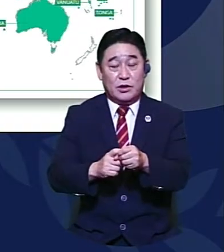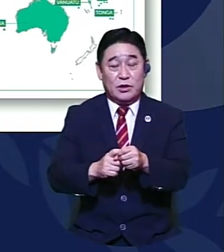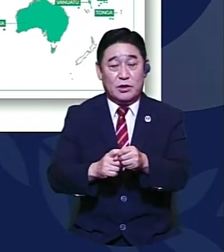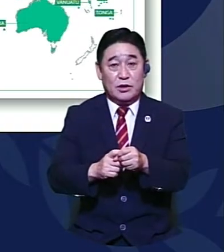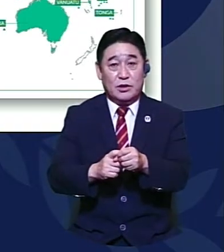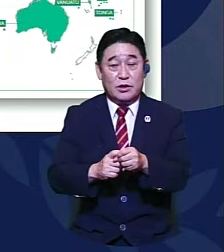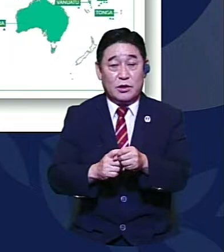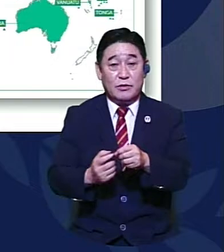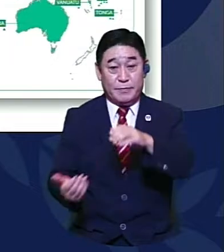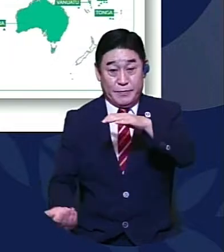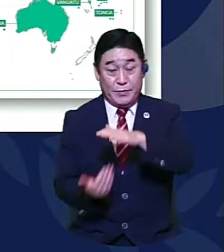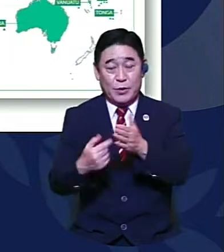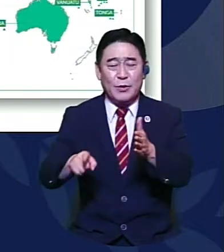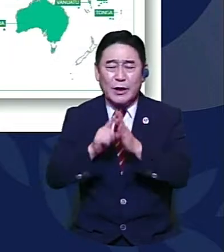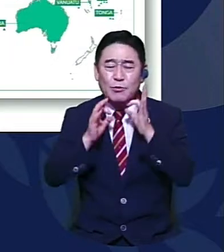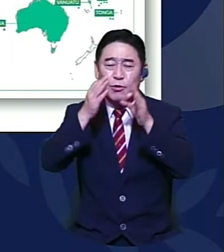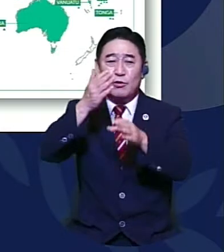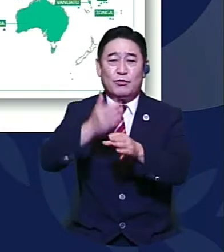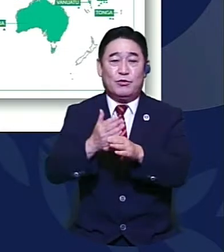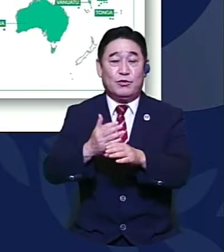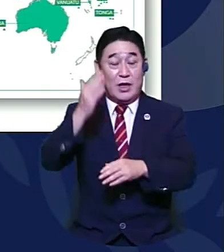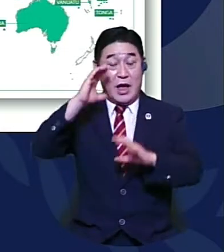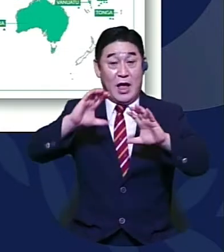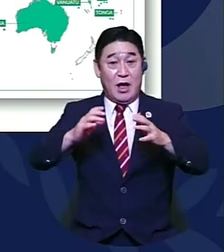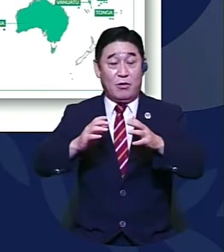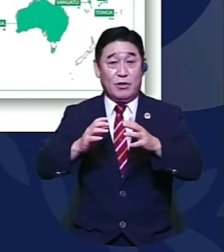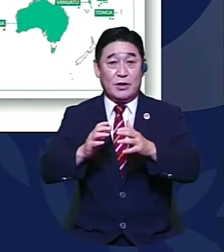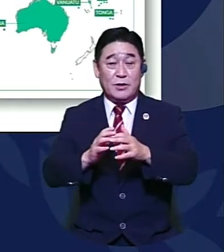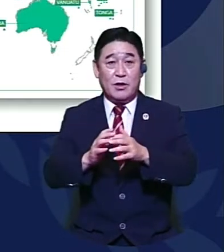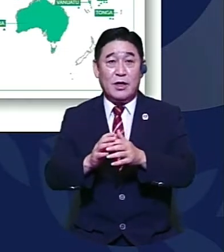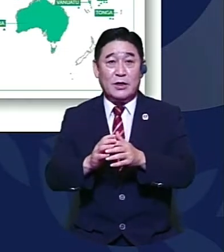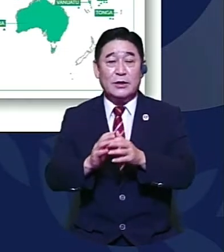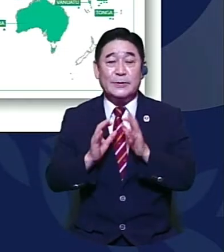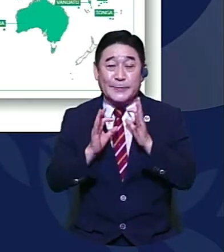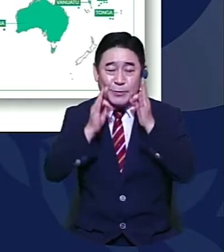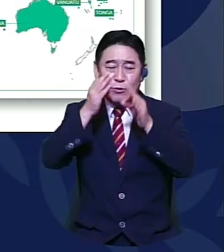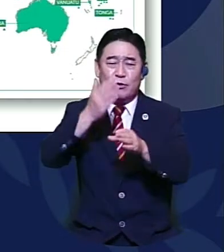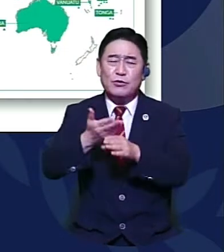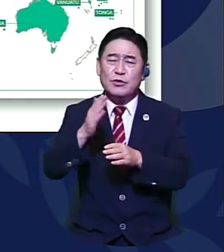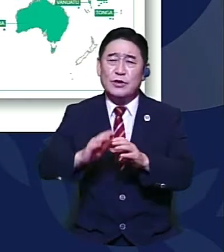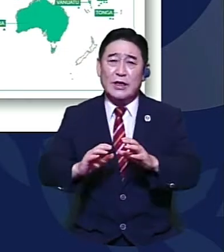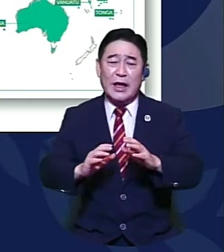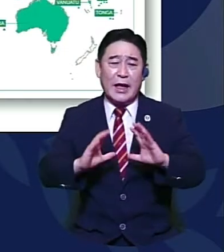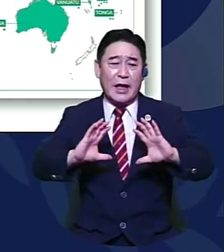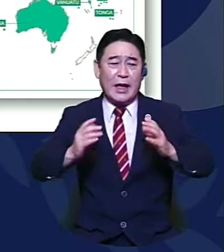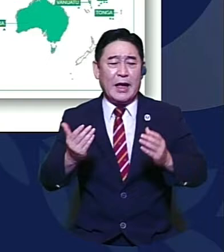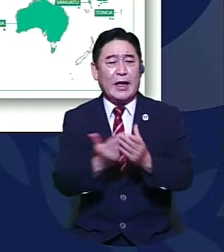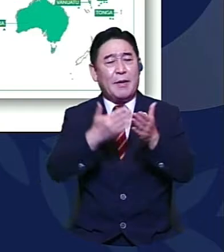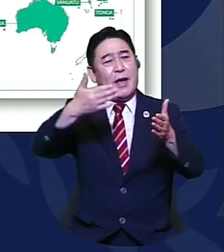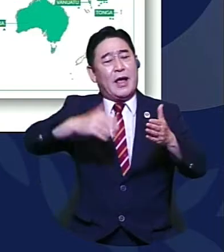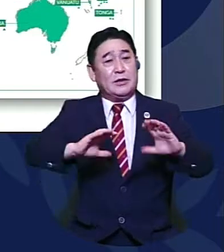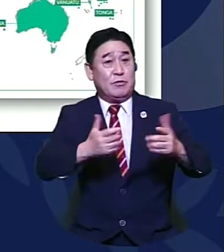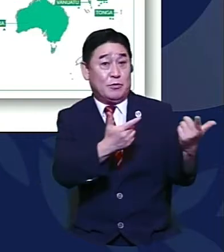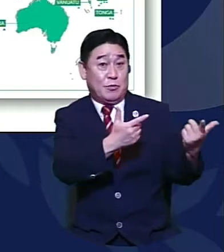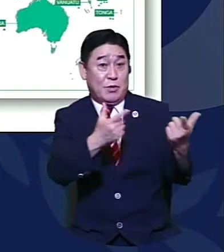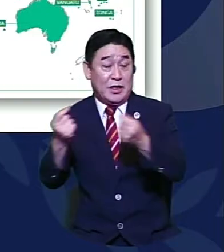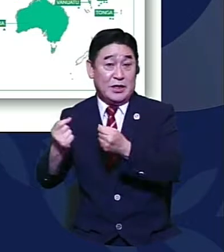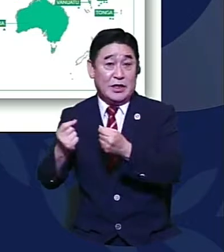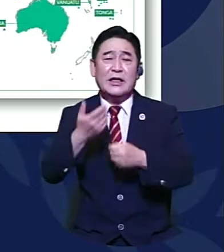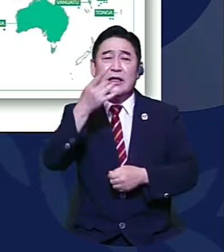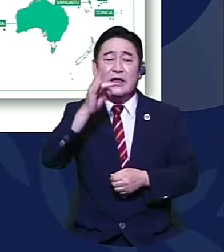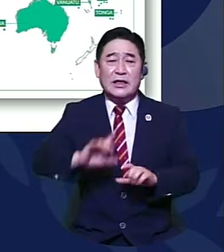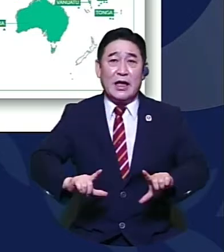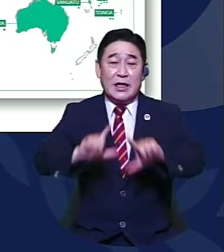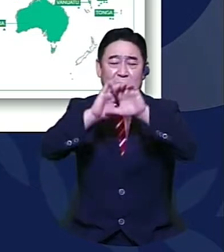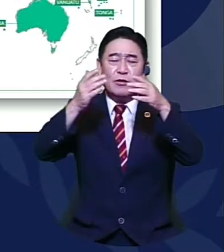still a big push. Developing countries are looking at the same thing and looking at the requirements they have in climate finance.